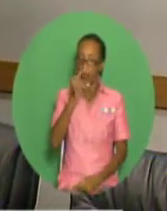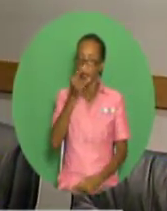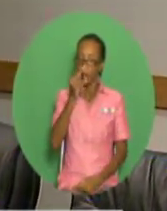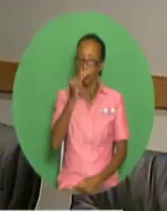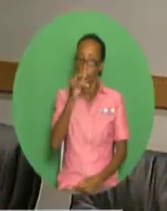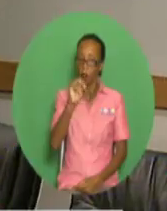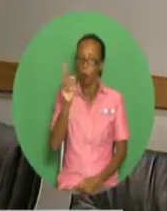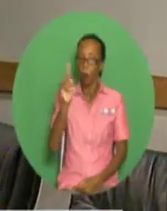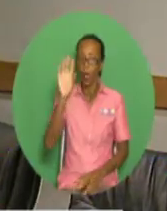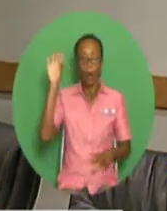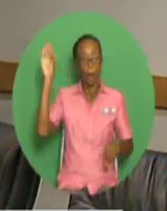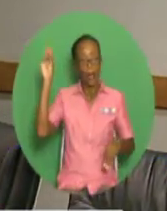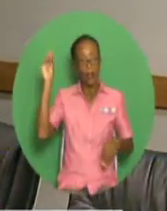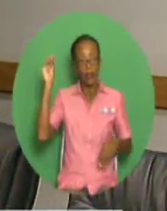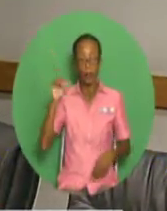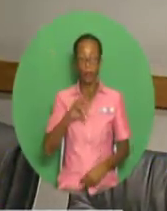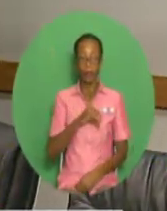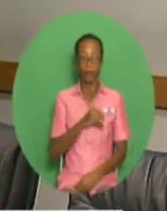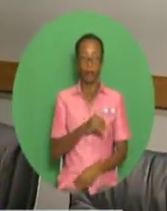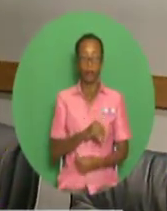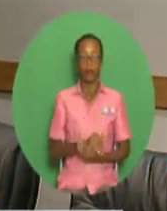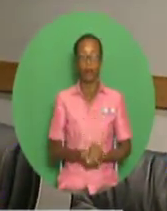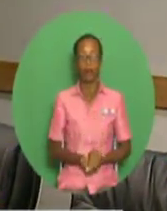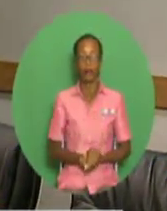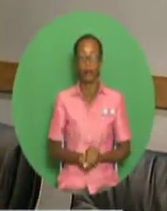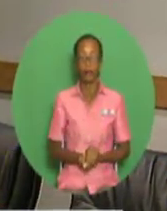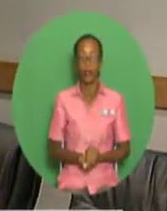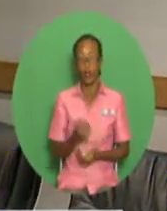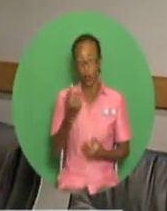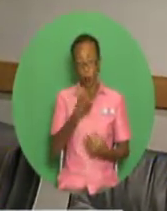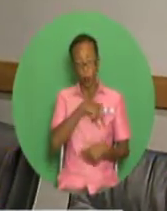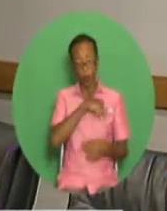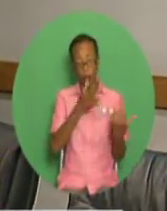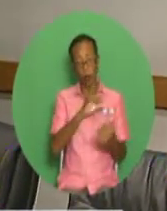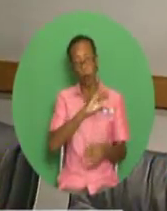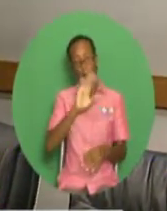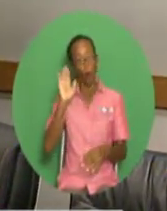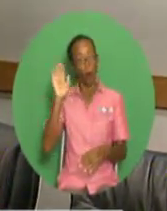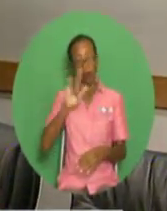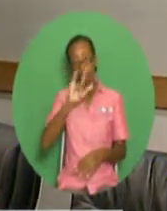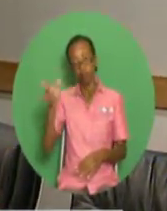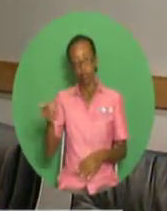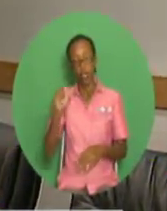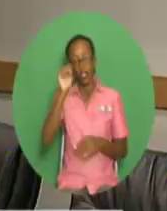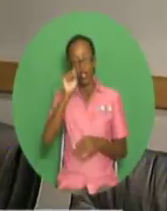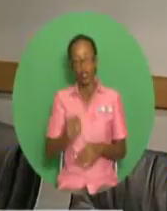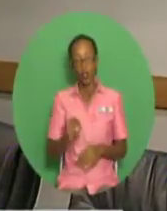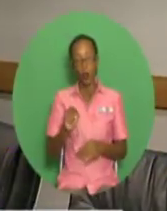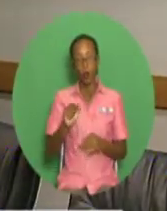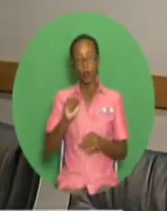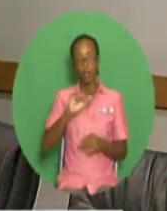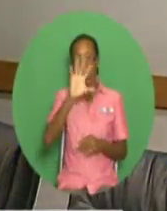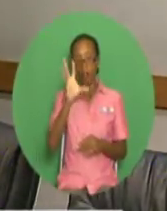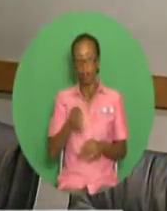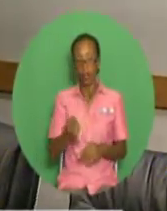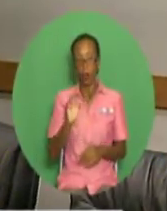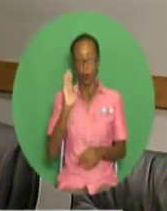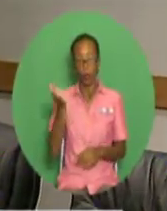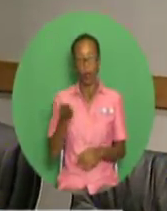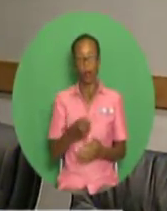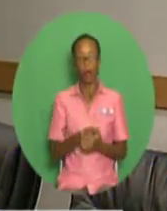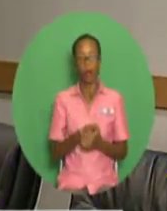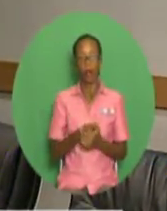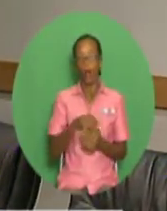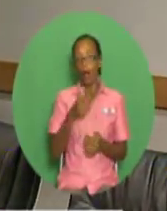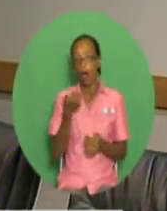Championship in South Africa. Her name is Jenna Ross. Right? For the first time, we have somebody representing us in the Ironman in South Africa. The